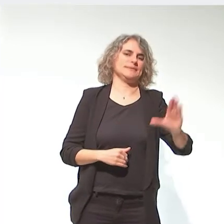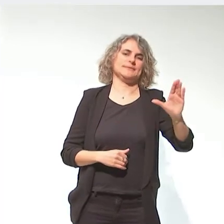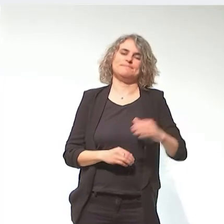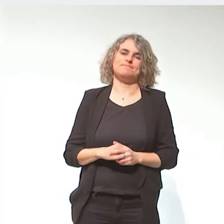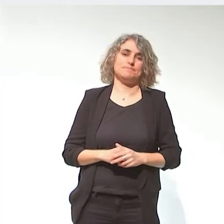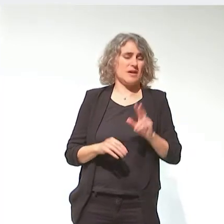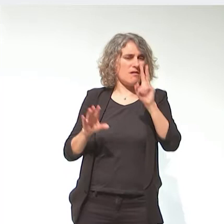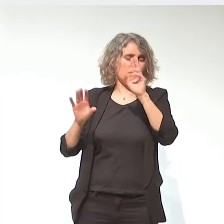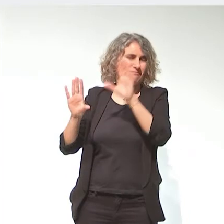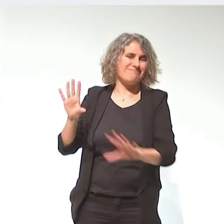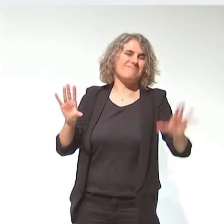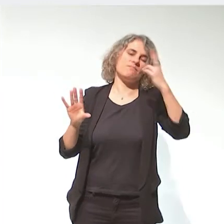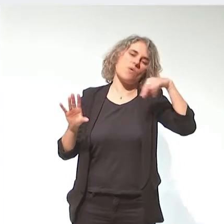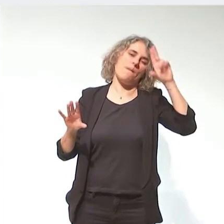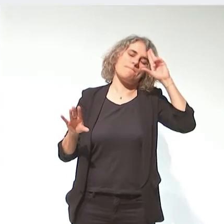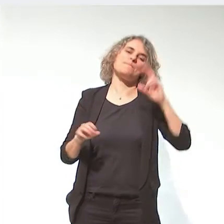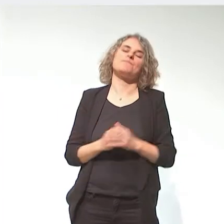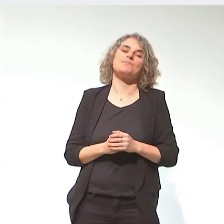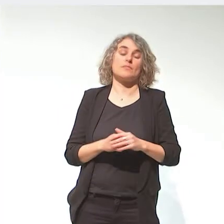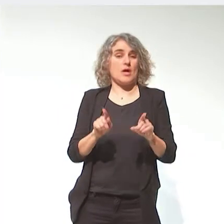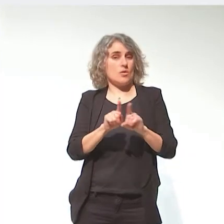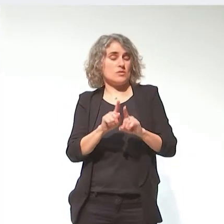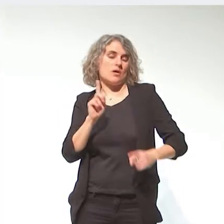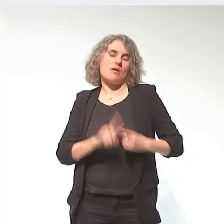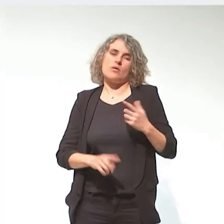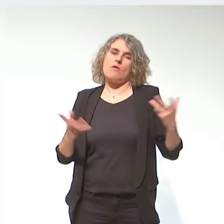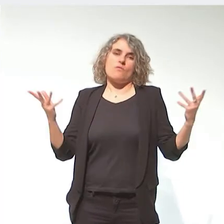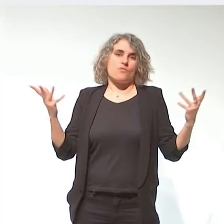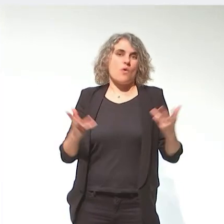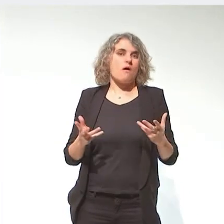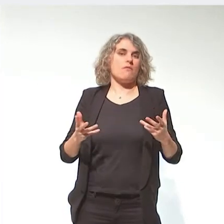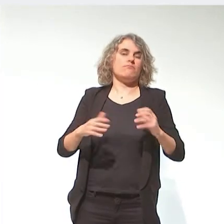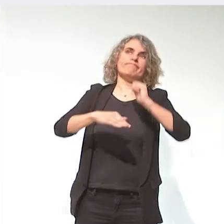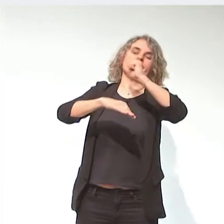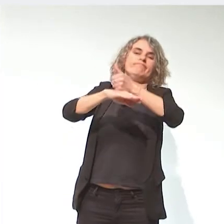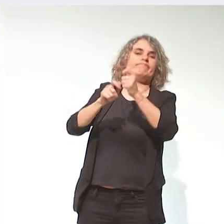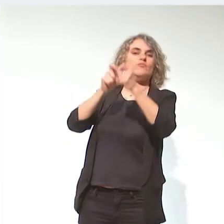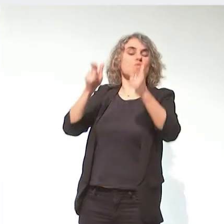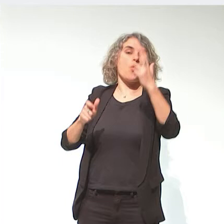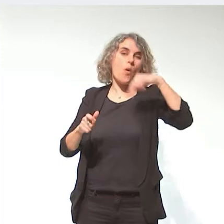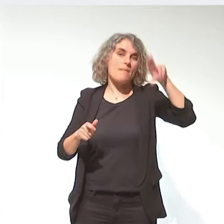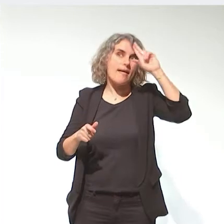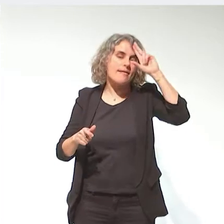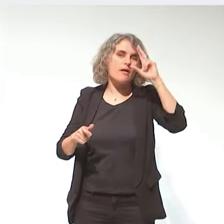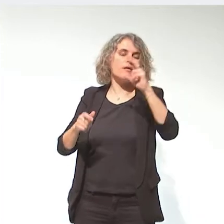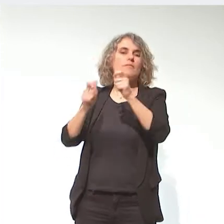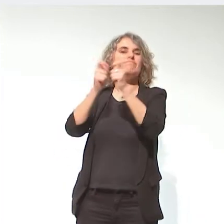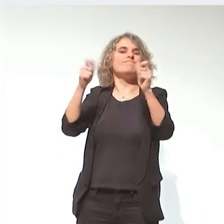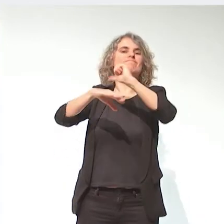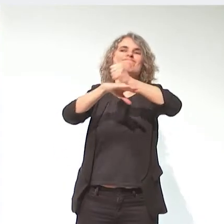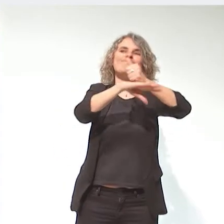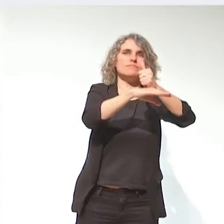on stepping up the cooperation among EU institutions, notably by designating disability